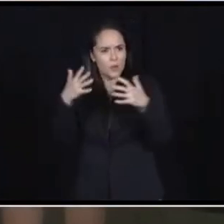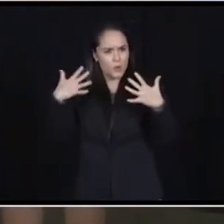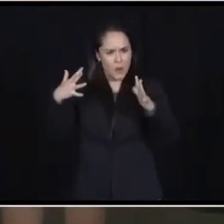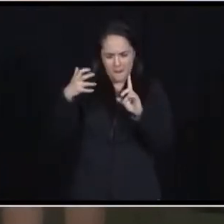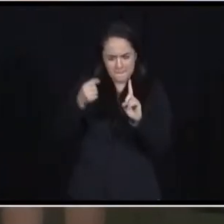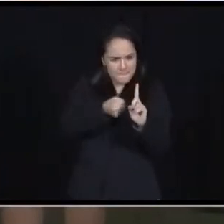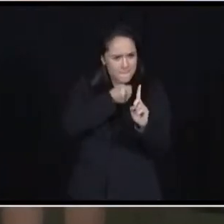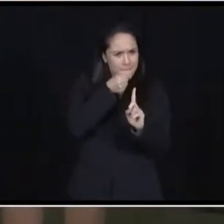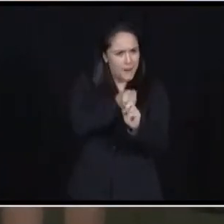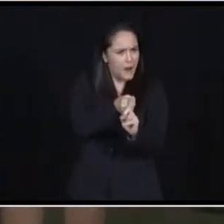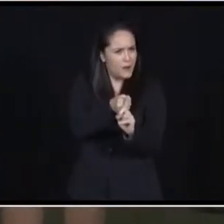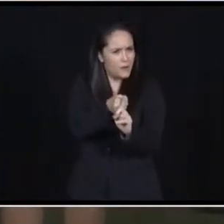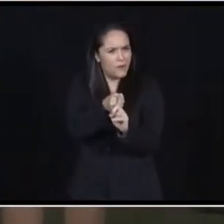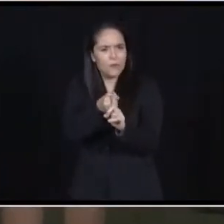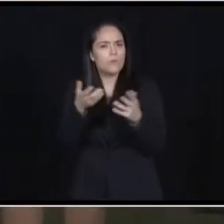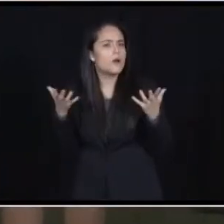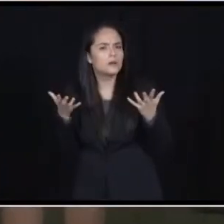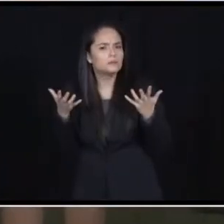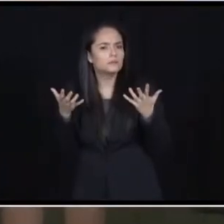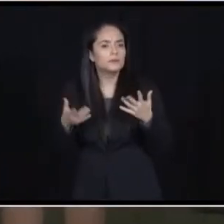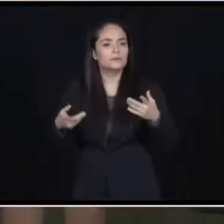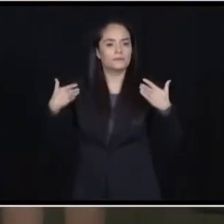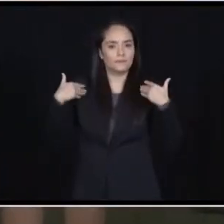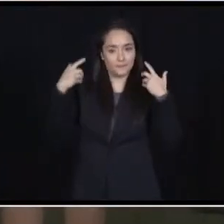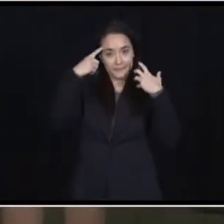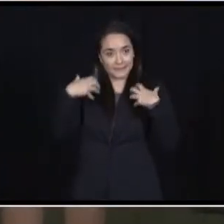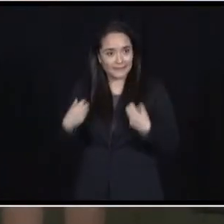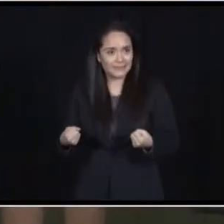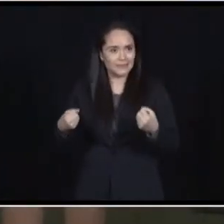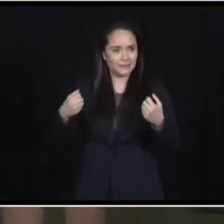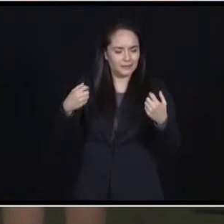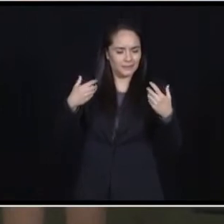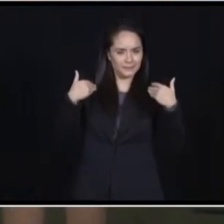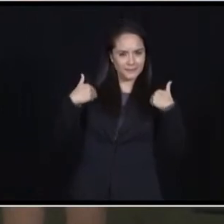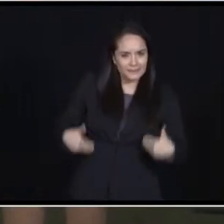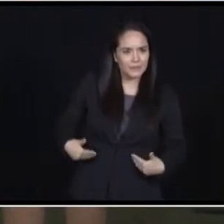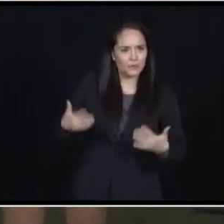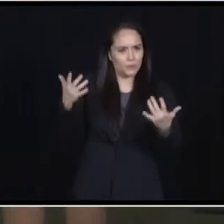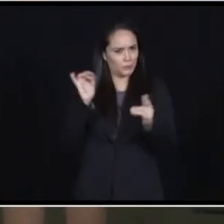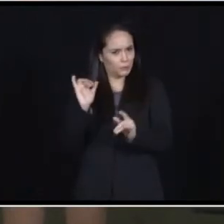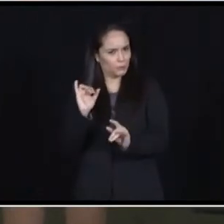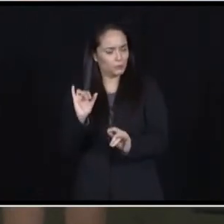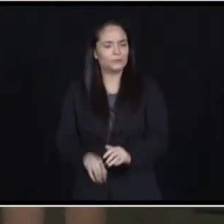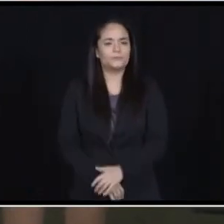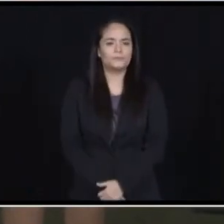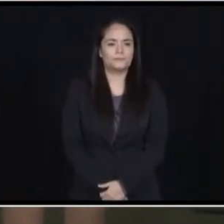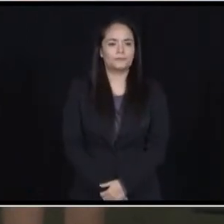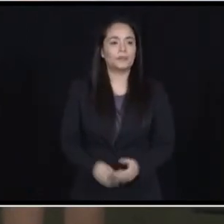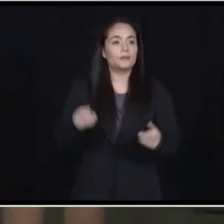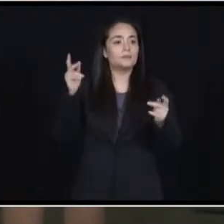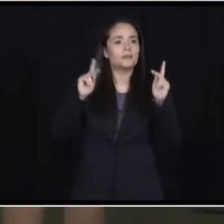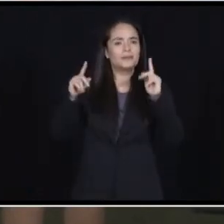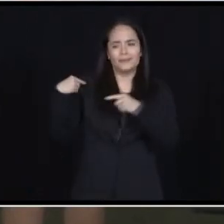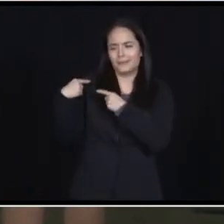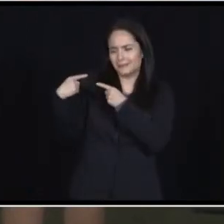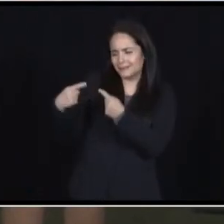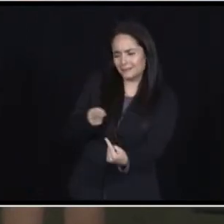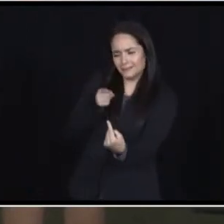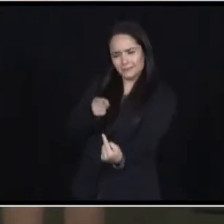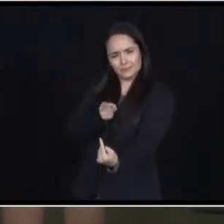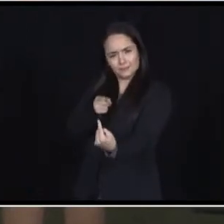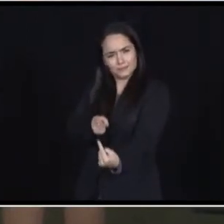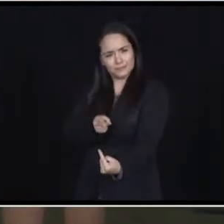not only on physical health, but mental health as well. People are really struggling out there, and we have to